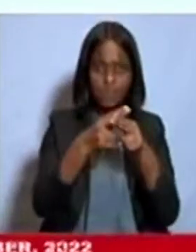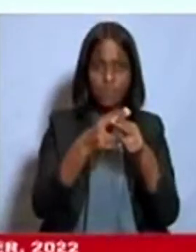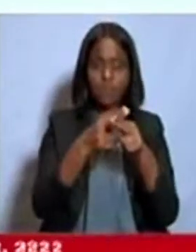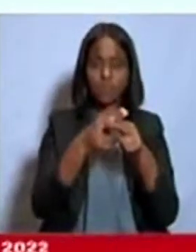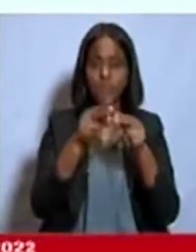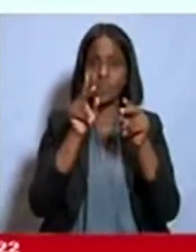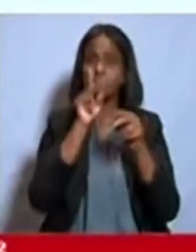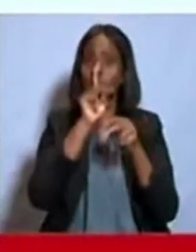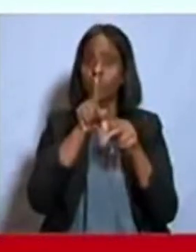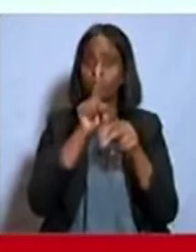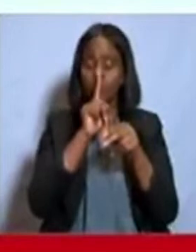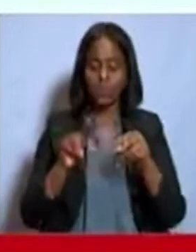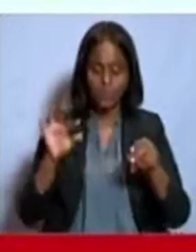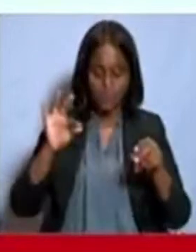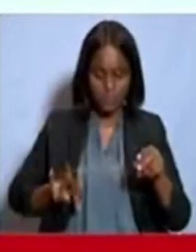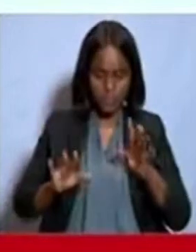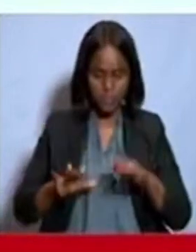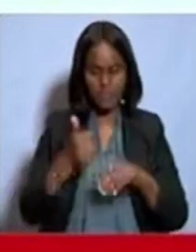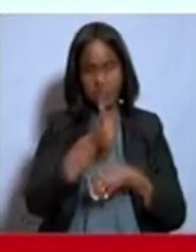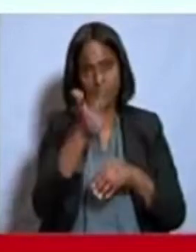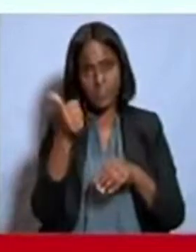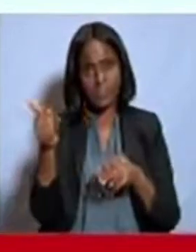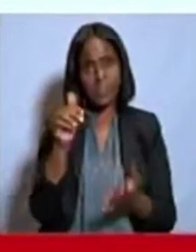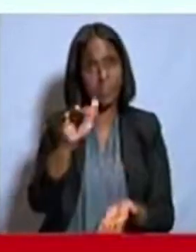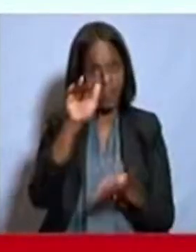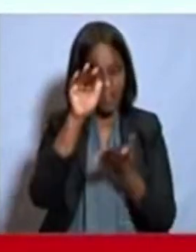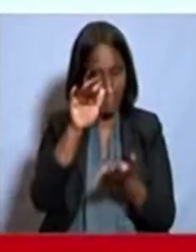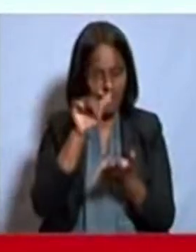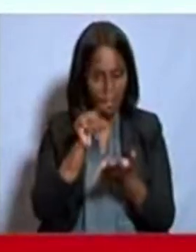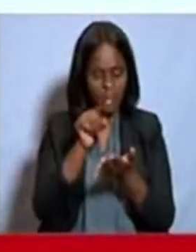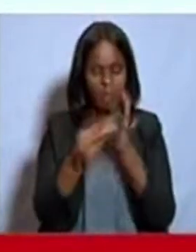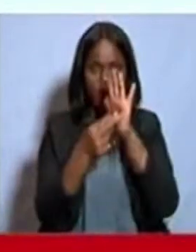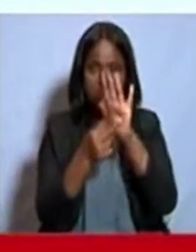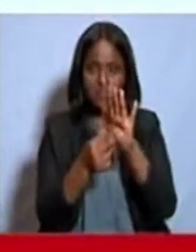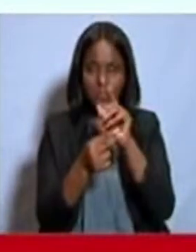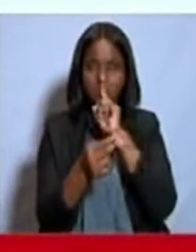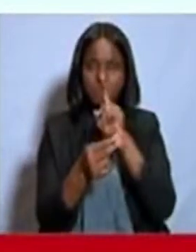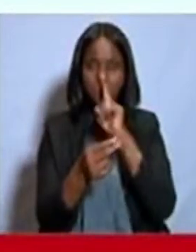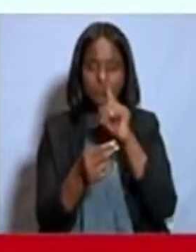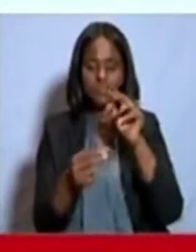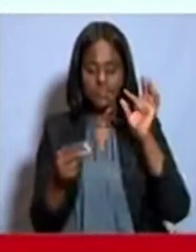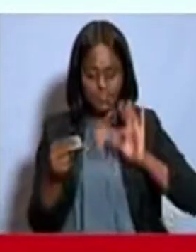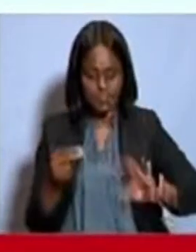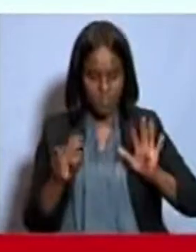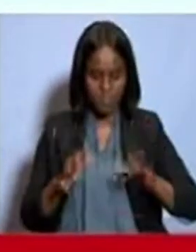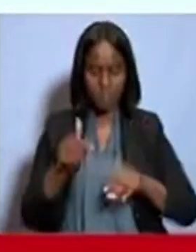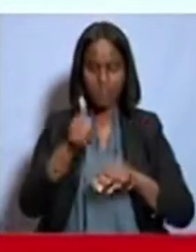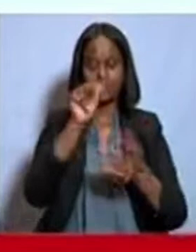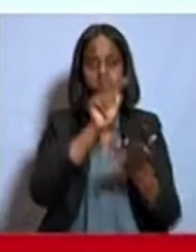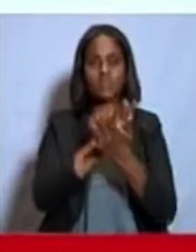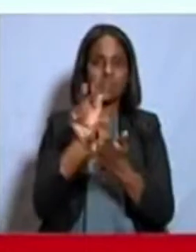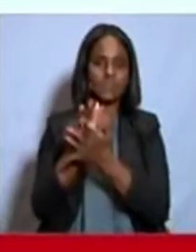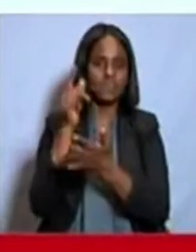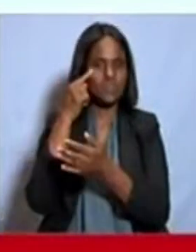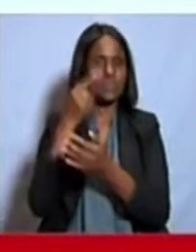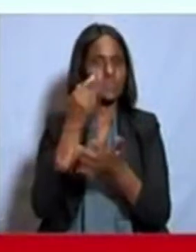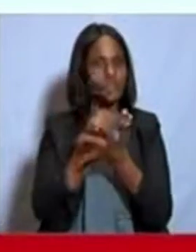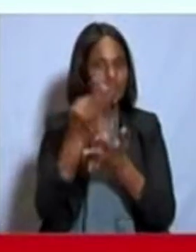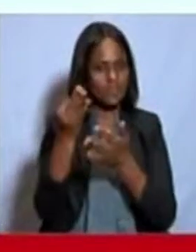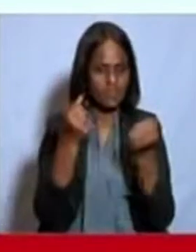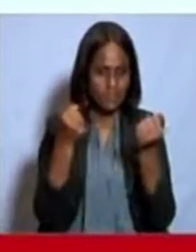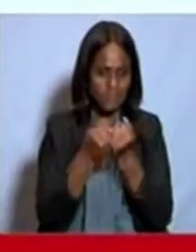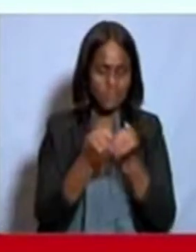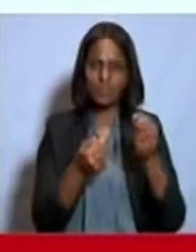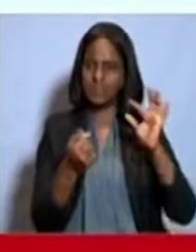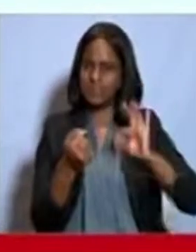eventual beneficiaries of the extra pack creates an impression that the beneficiaries who signed for the inputs benefited